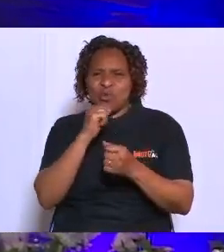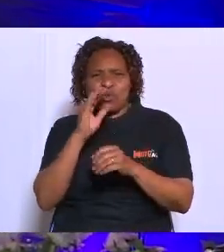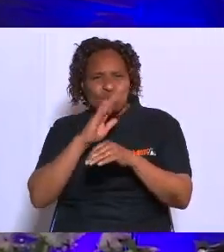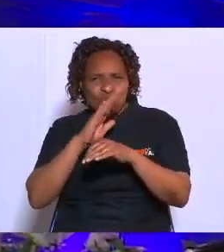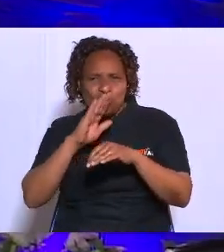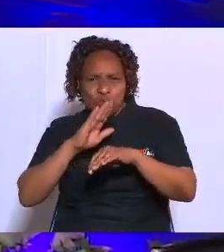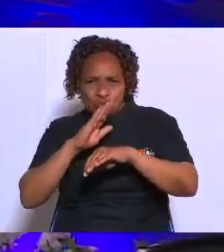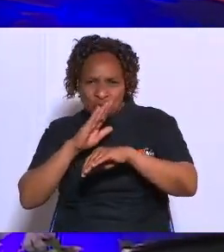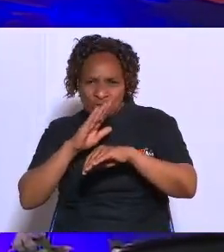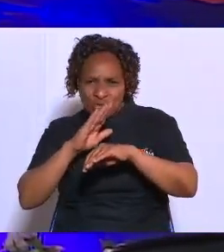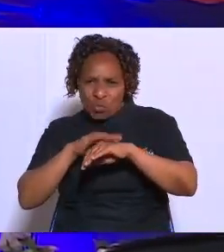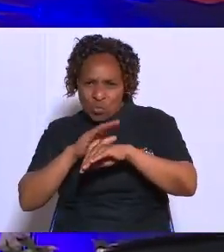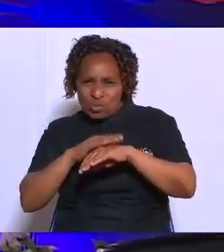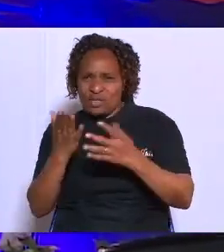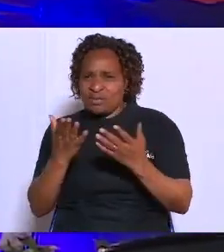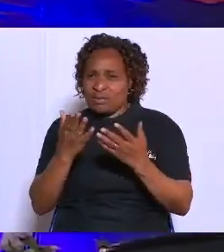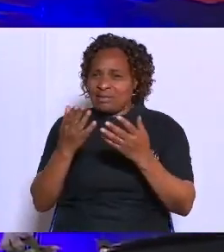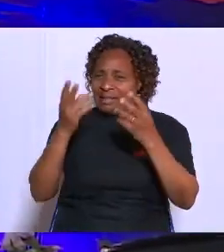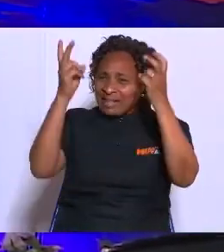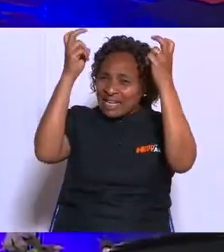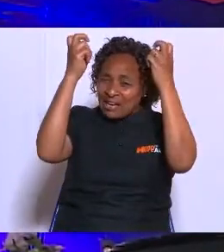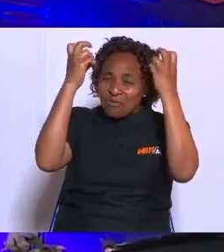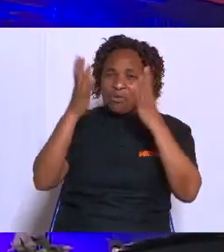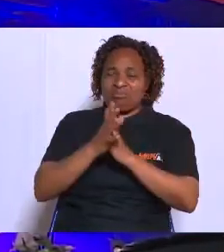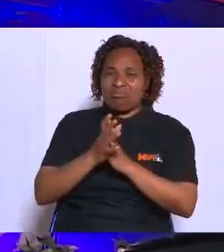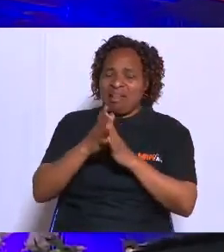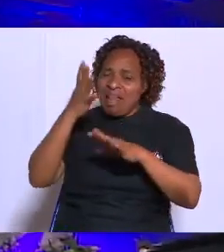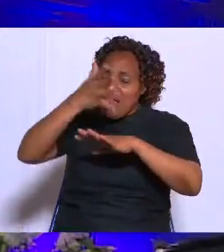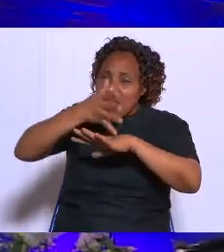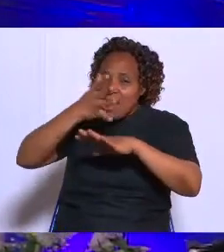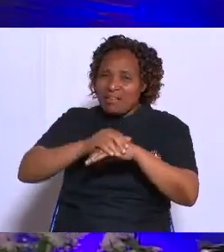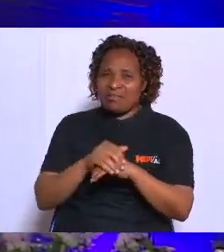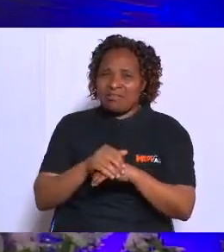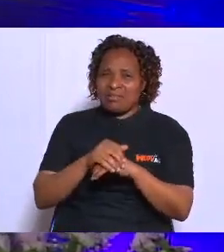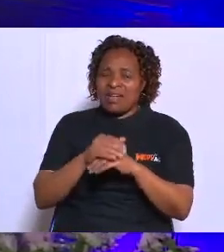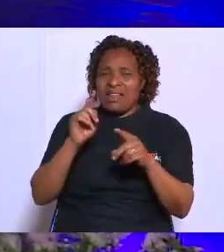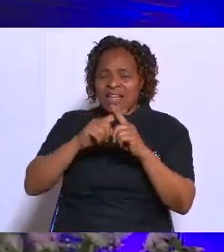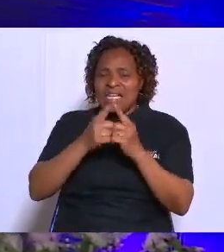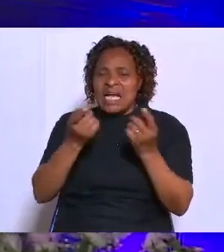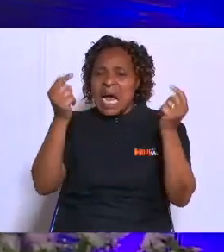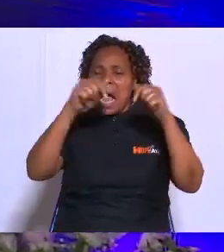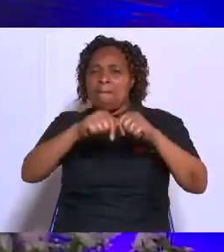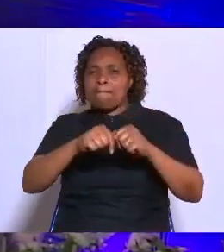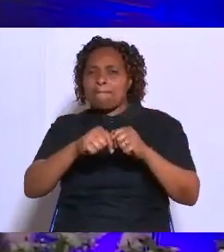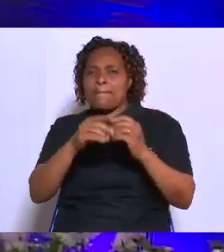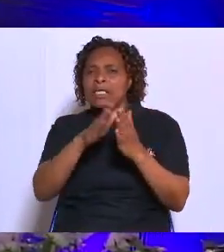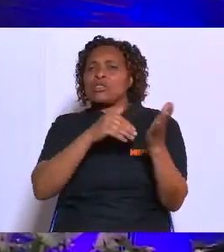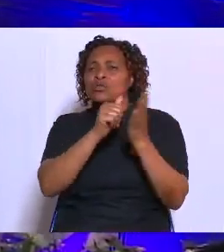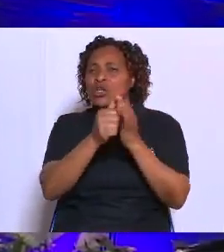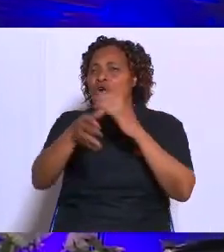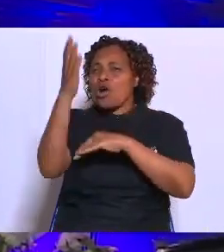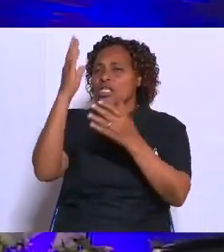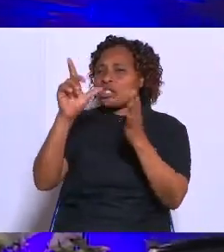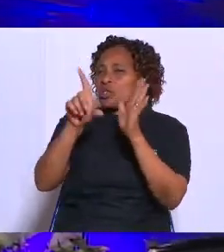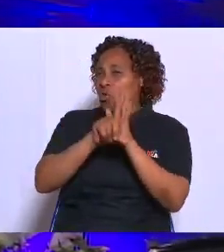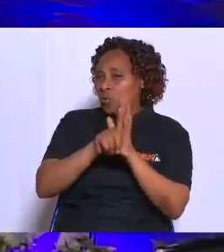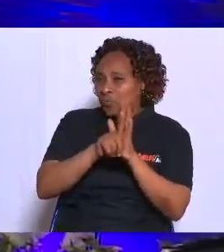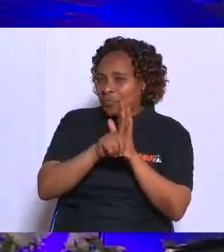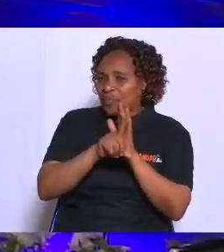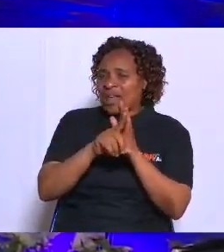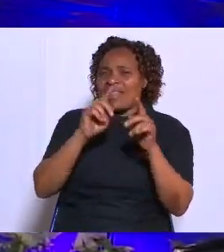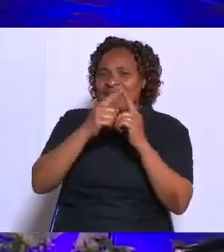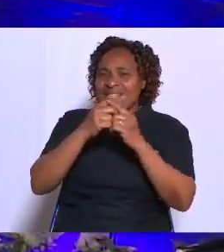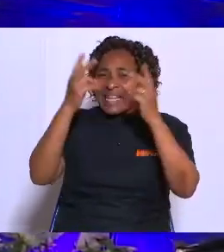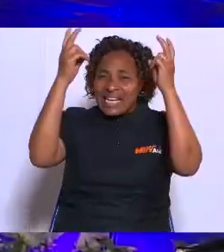Satan The Great Deceiver would attack God's law isn't it logical that